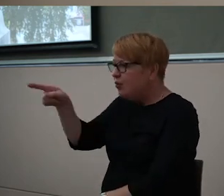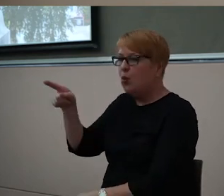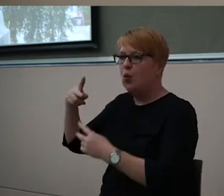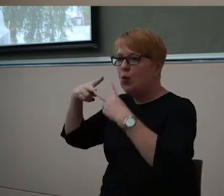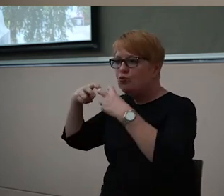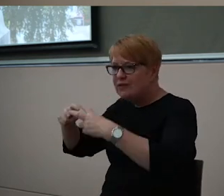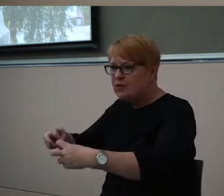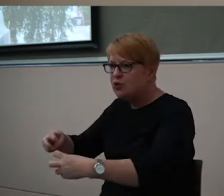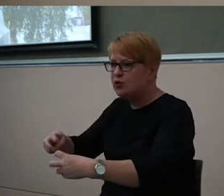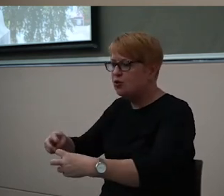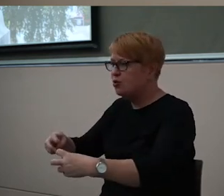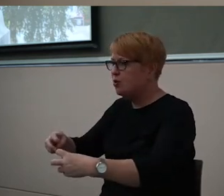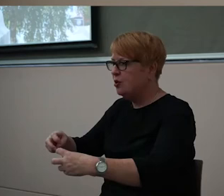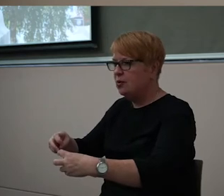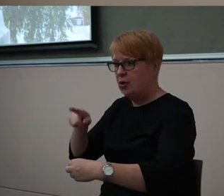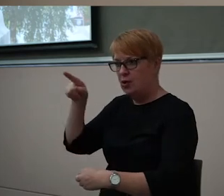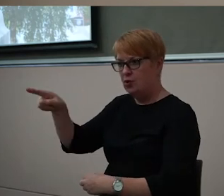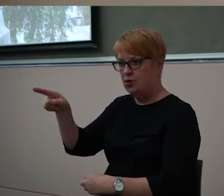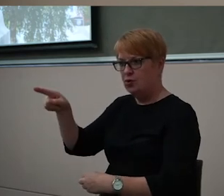like,